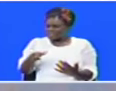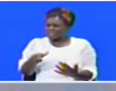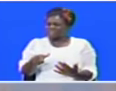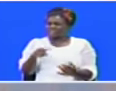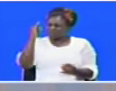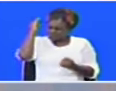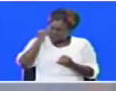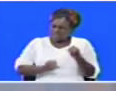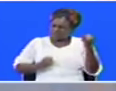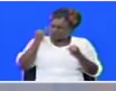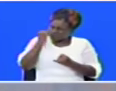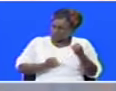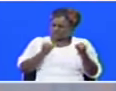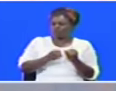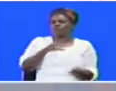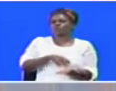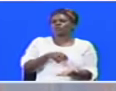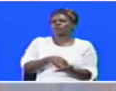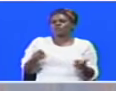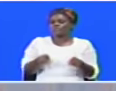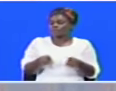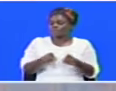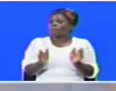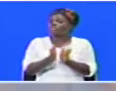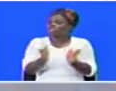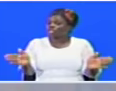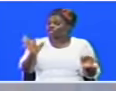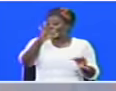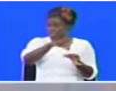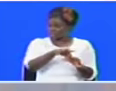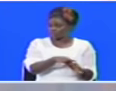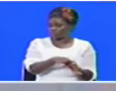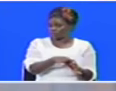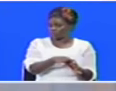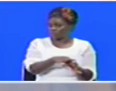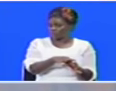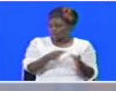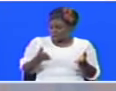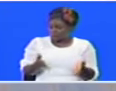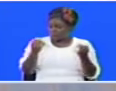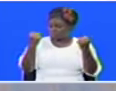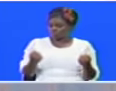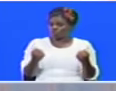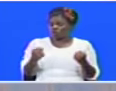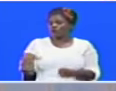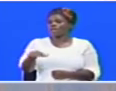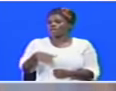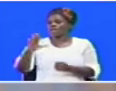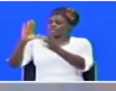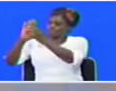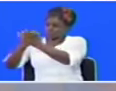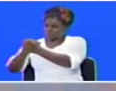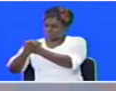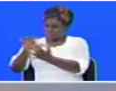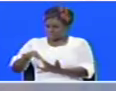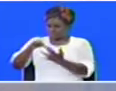do-or-die, affair. This is almost like the main elections, in the strongholds of Jubilee,